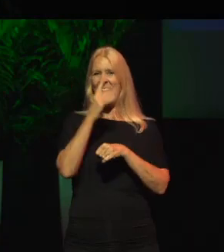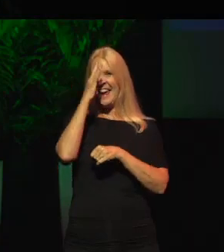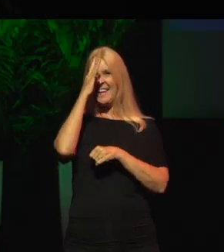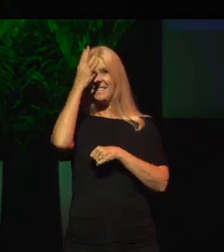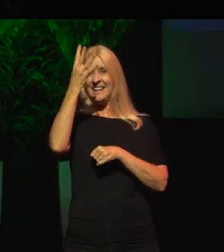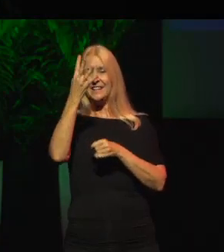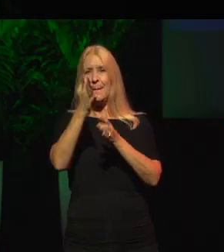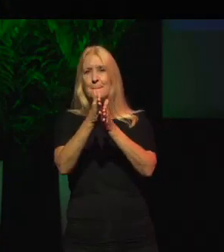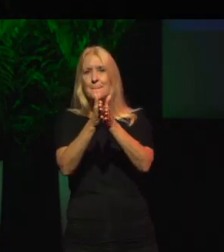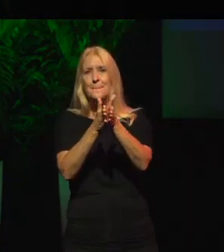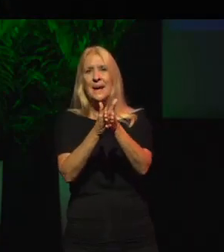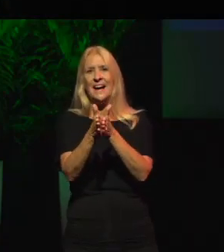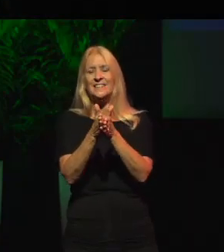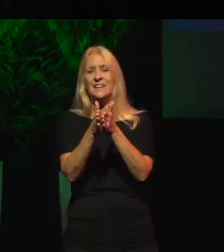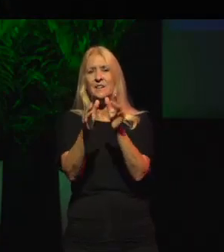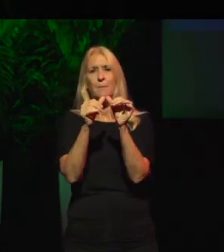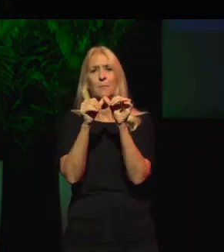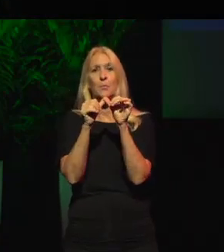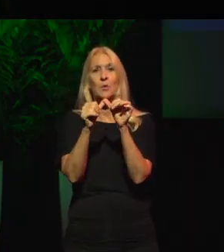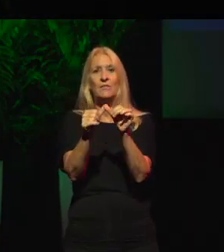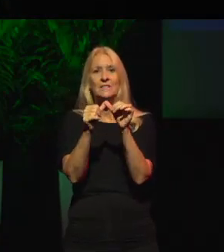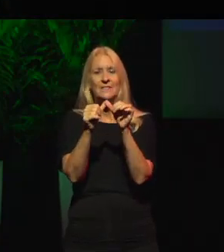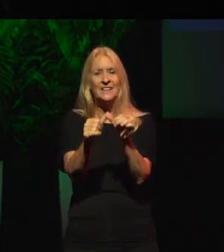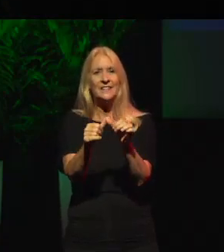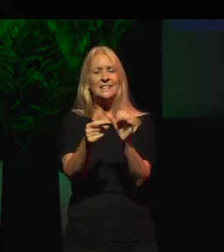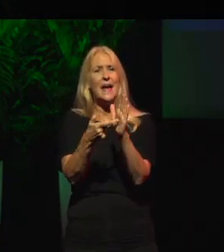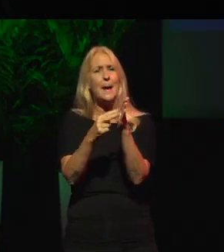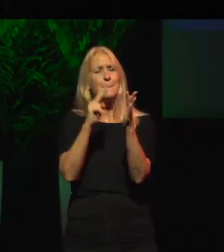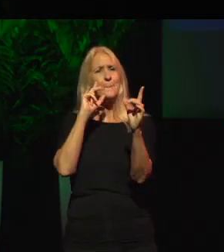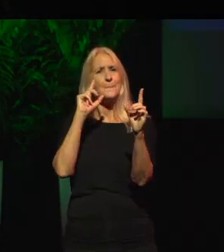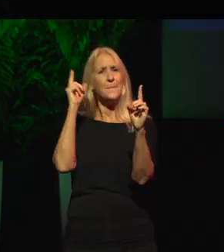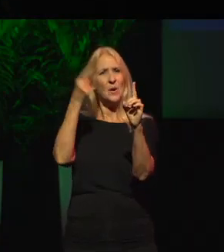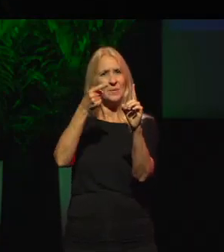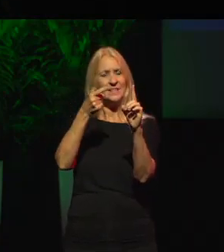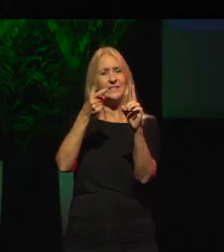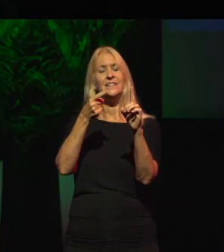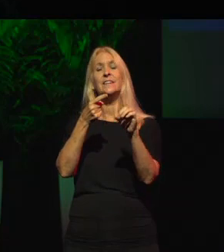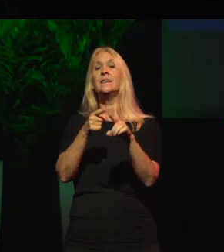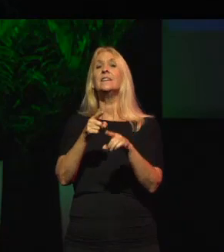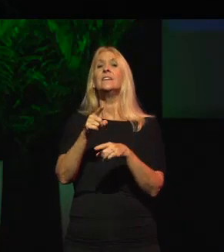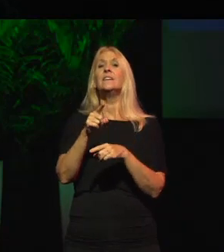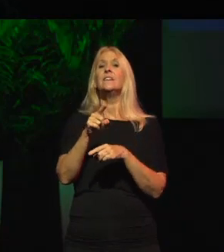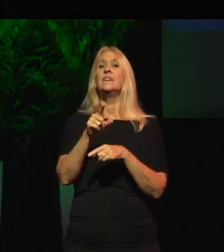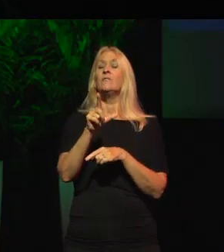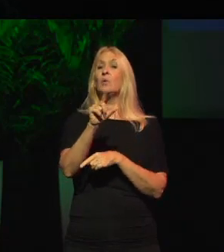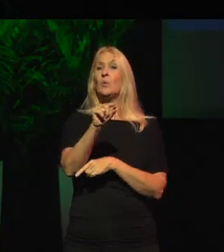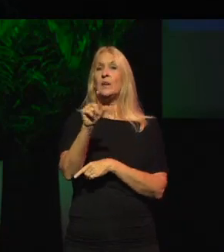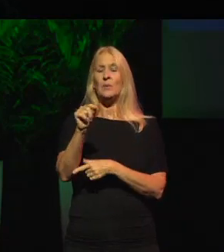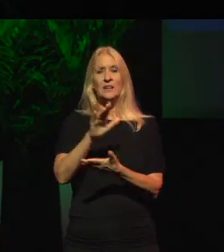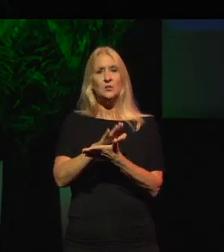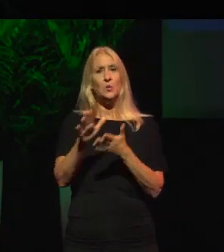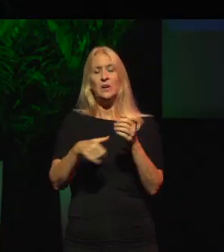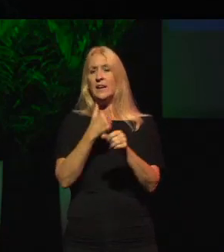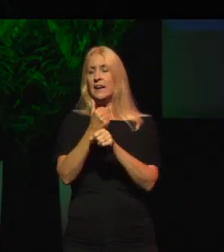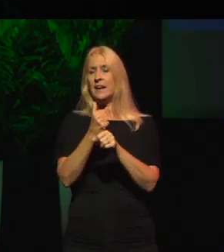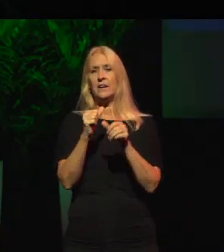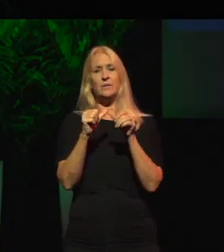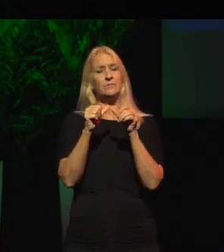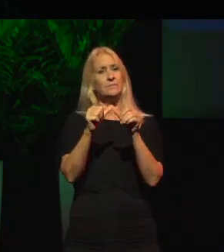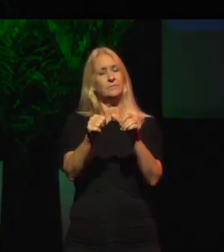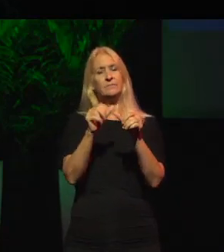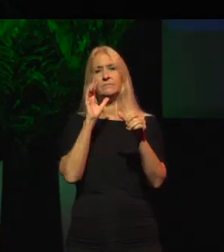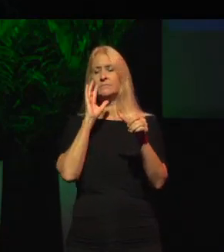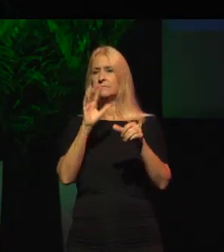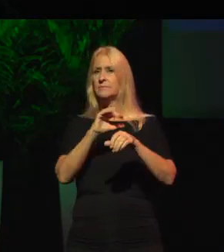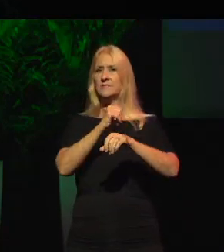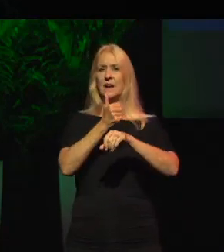passion, perseverance, and purpose. For the 2020-21 school year, we will carry out our adaptive strategic